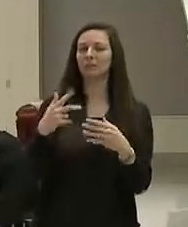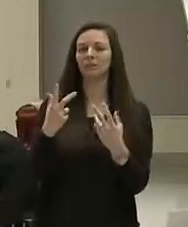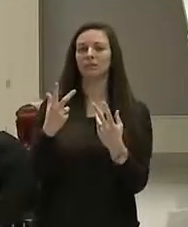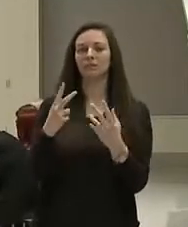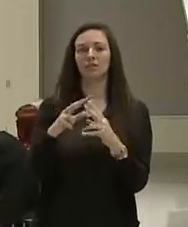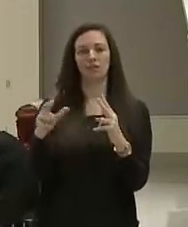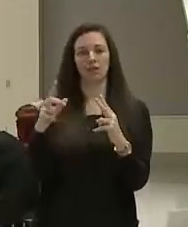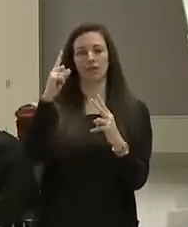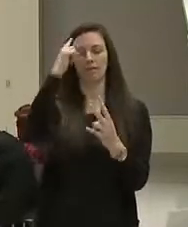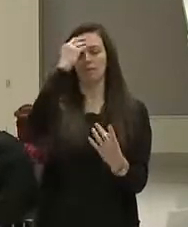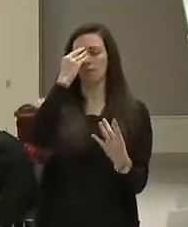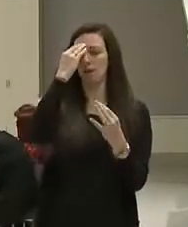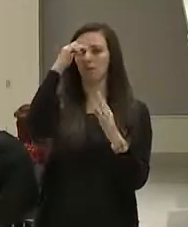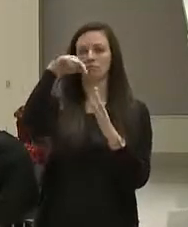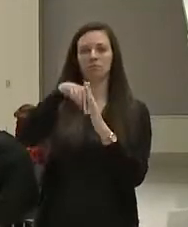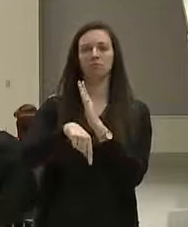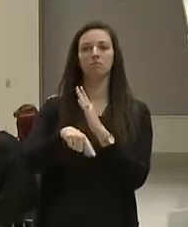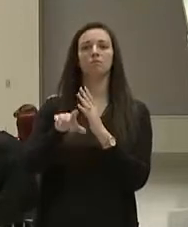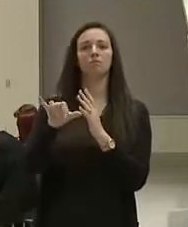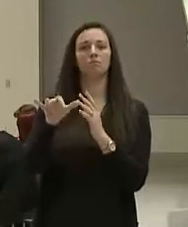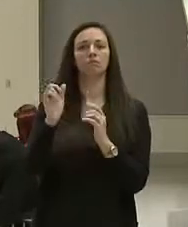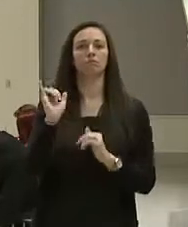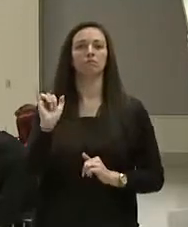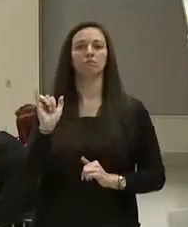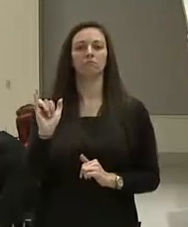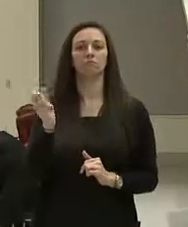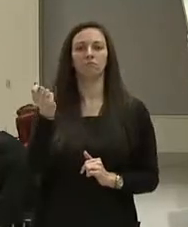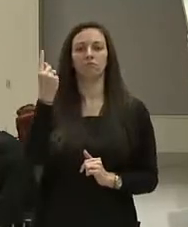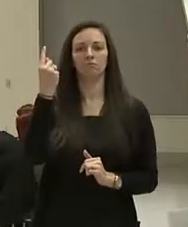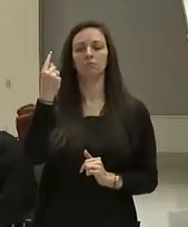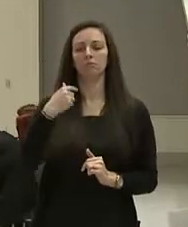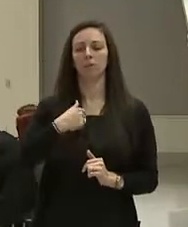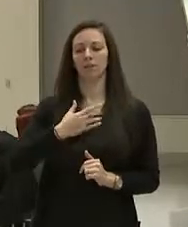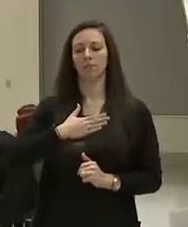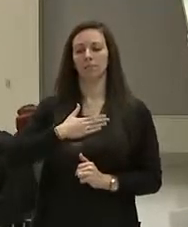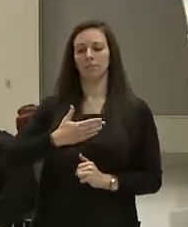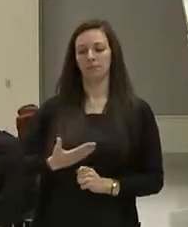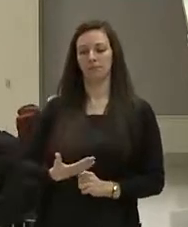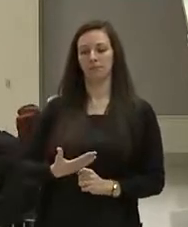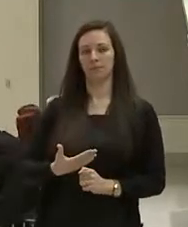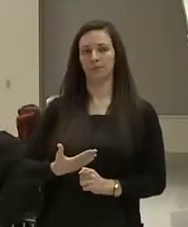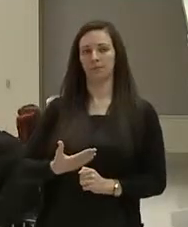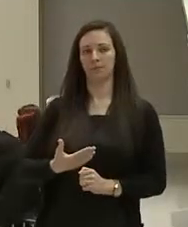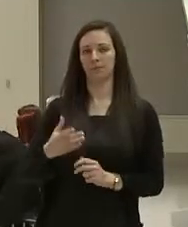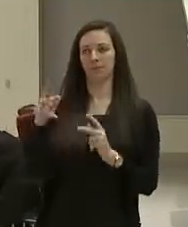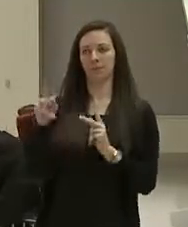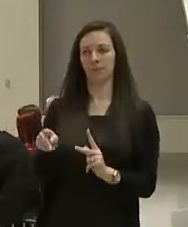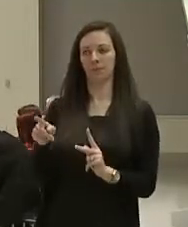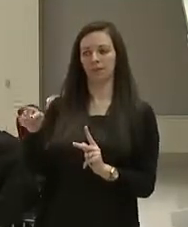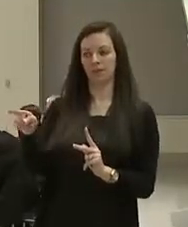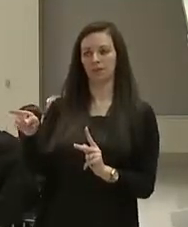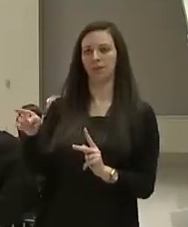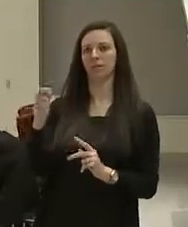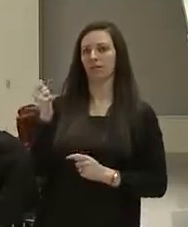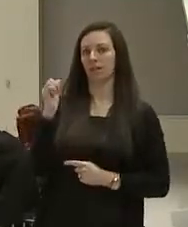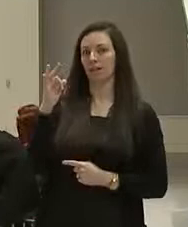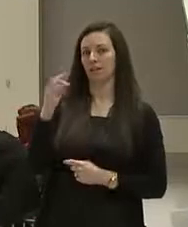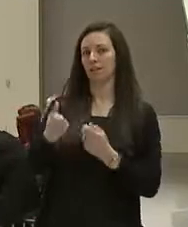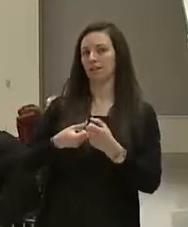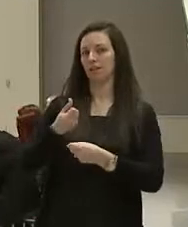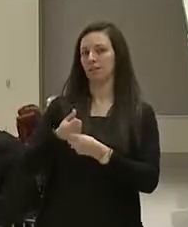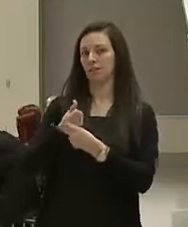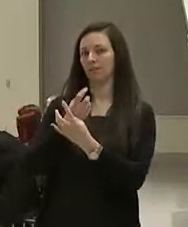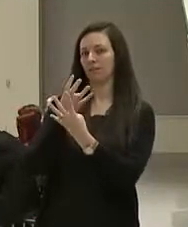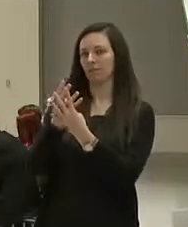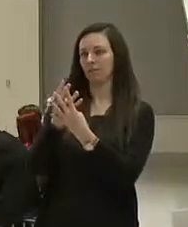thoughtful, and but I must admit, the gentleman who spent 19 years incarcerated, and a young